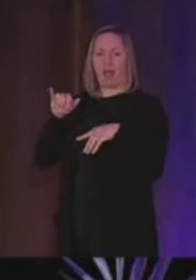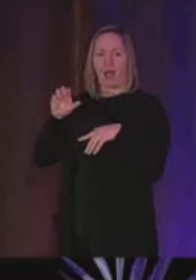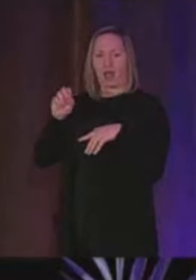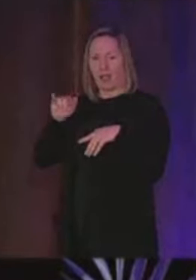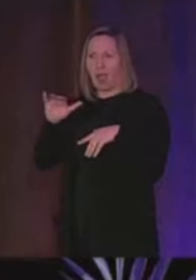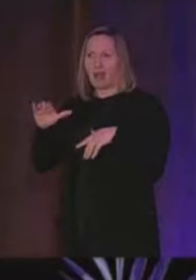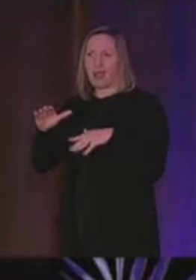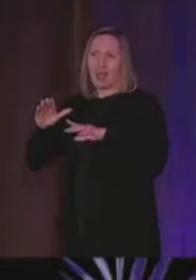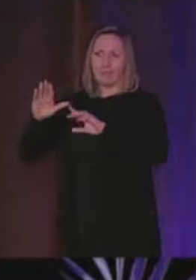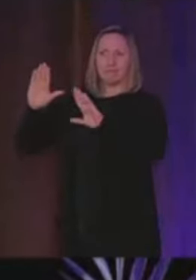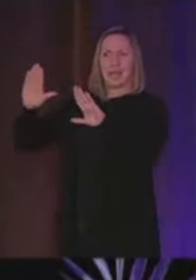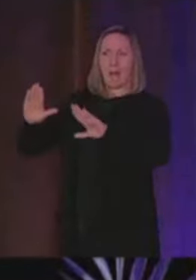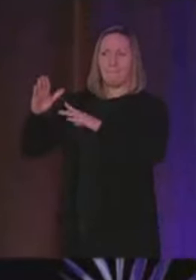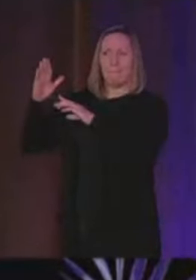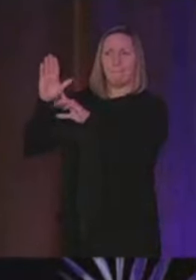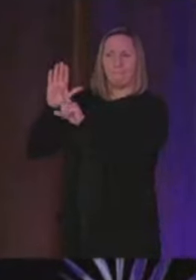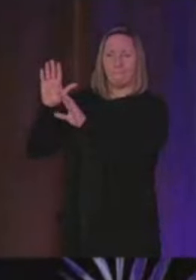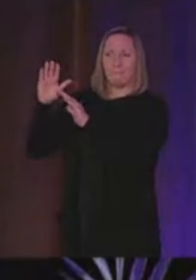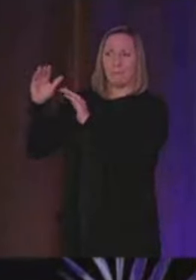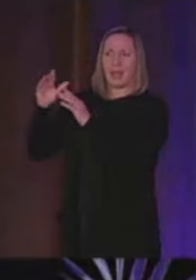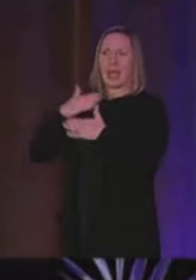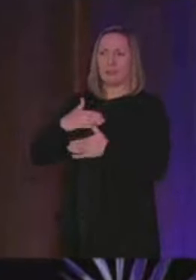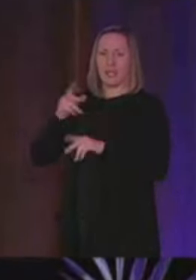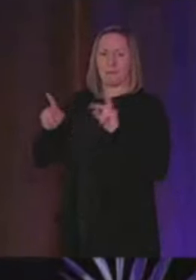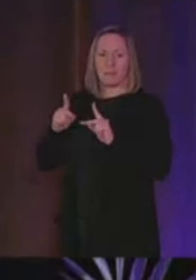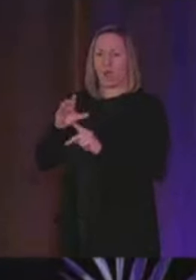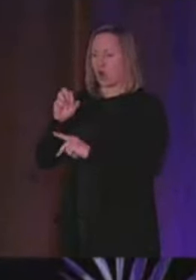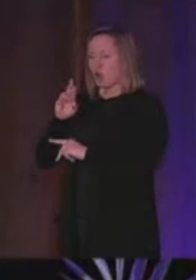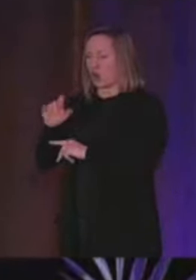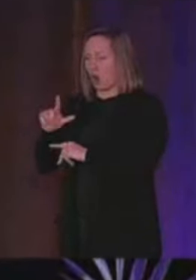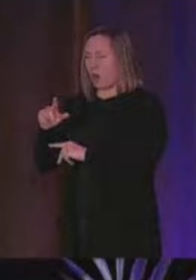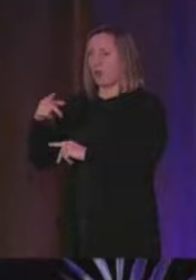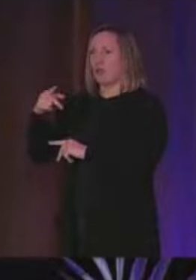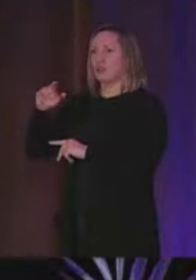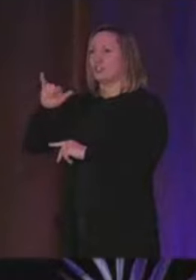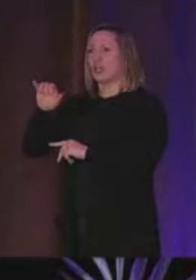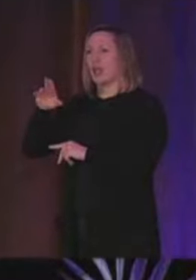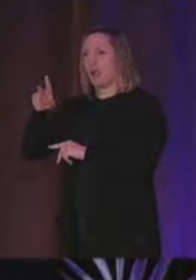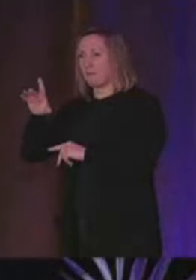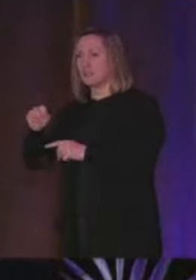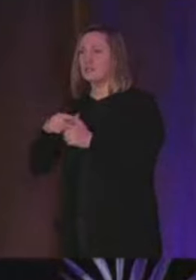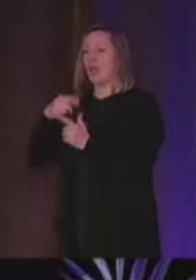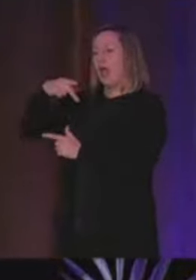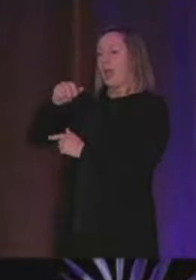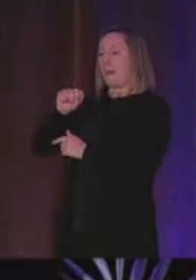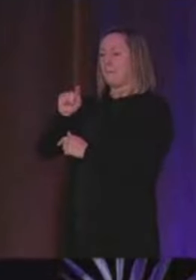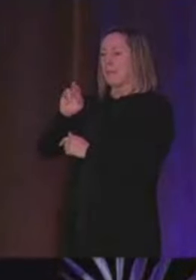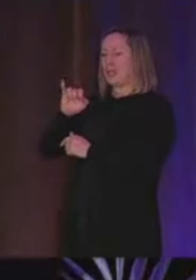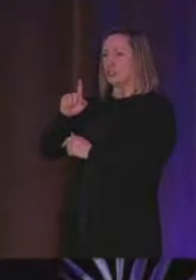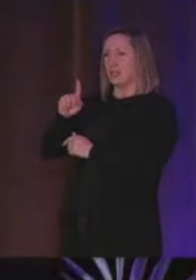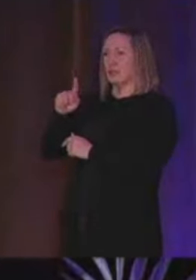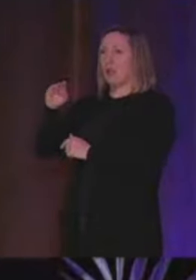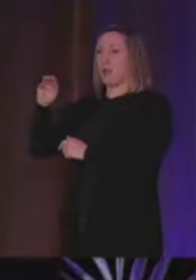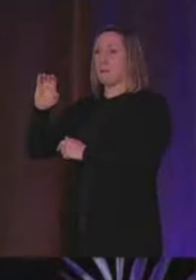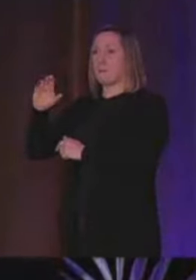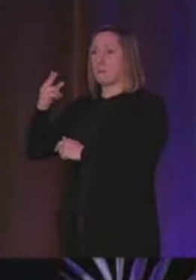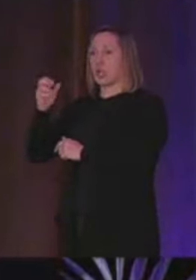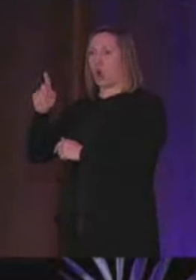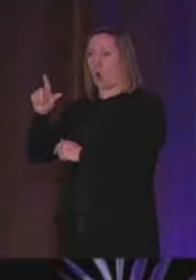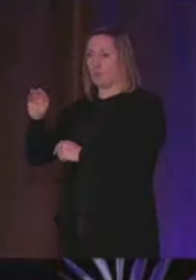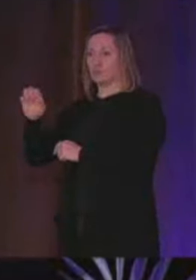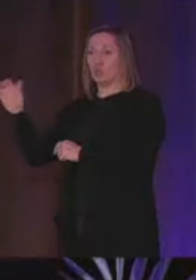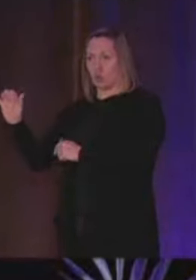people such as Mr. Beast, Carl Jacobs, Patrick Mahomes, and more. By the way, we also designed the cool shirts